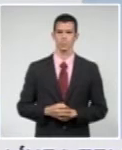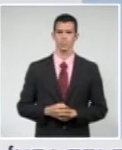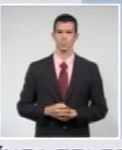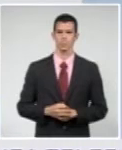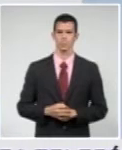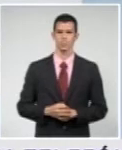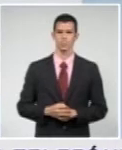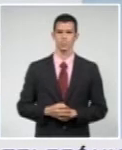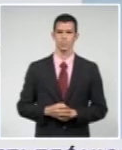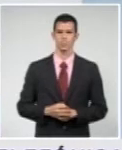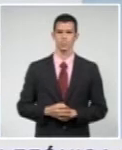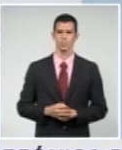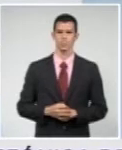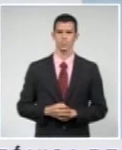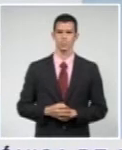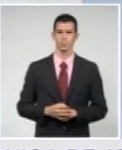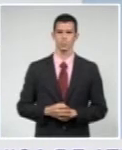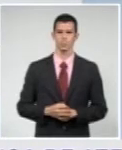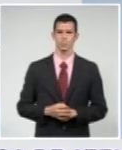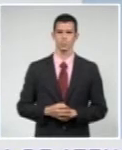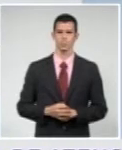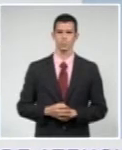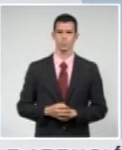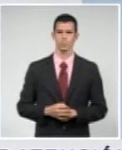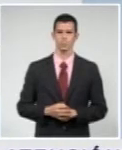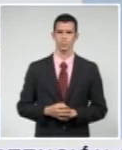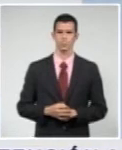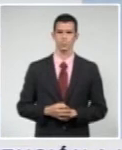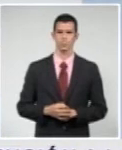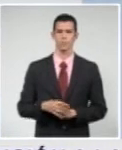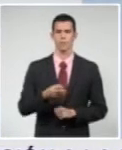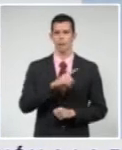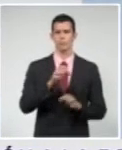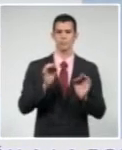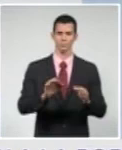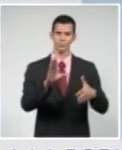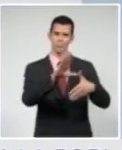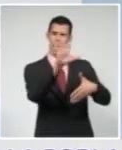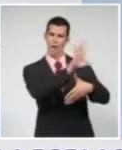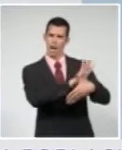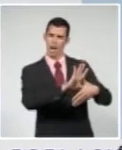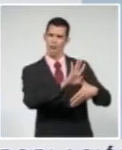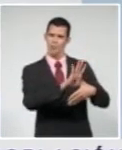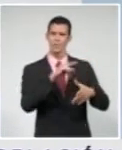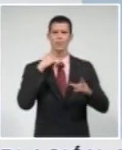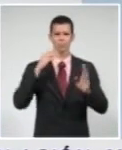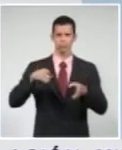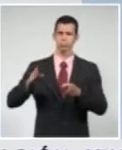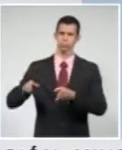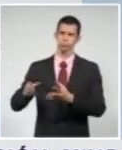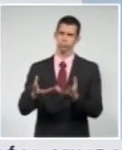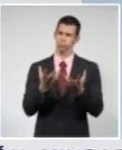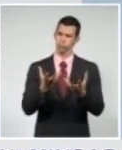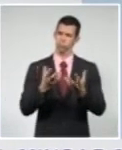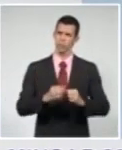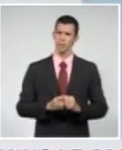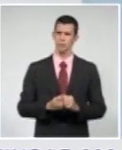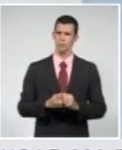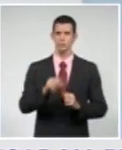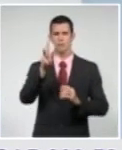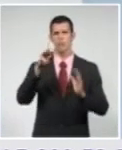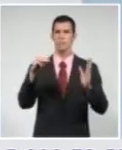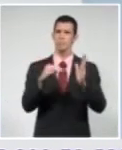3,328, bringing the COVID-19 death toll in the Americas to